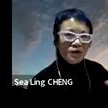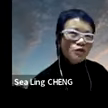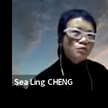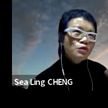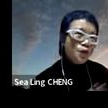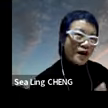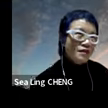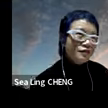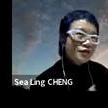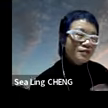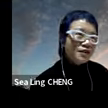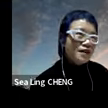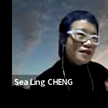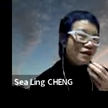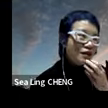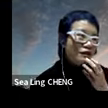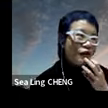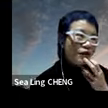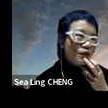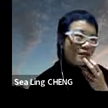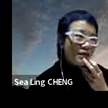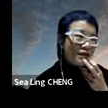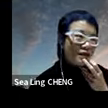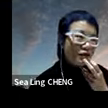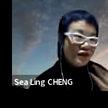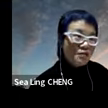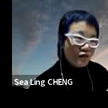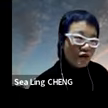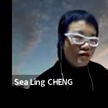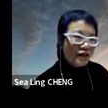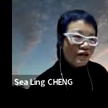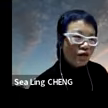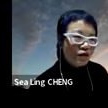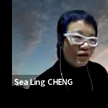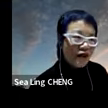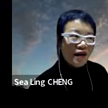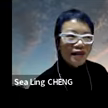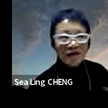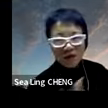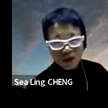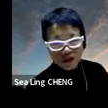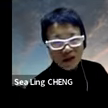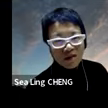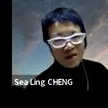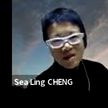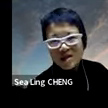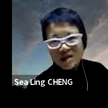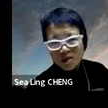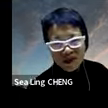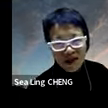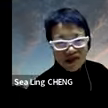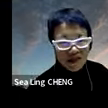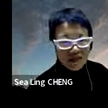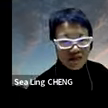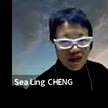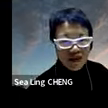I wanted to move away from the idea of fallen women or victims of trafficking, or are they sex workers? Because these